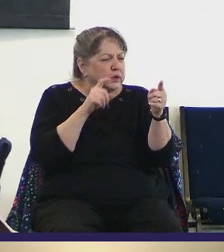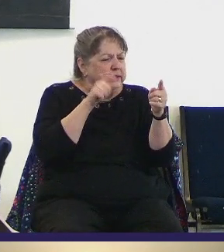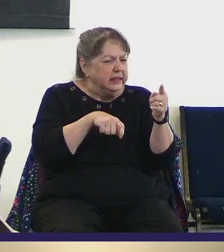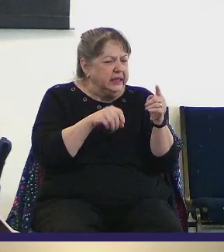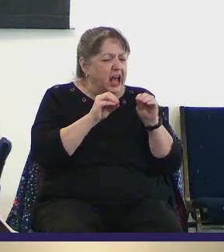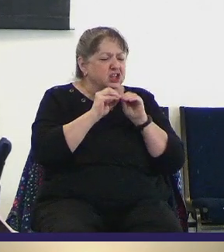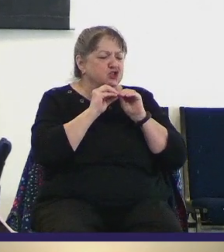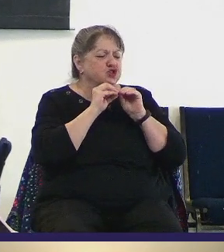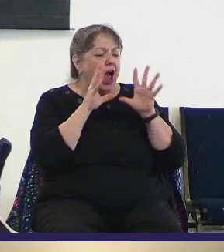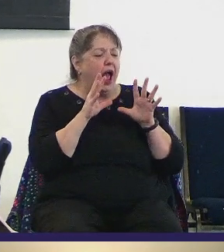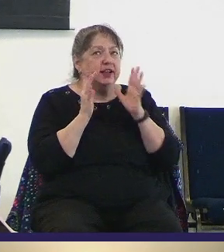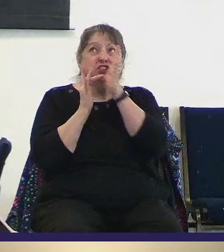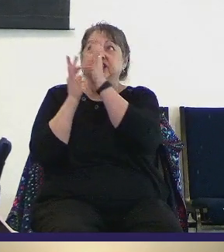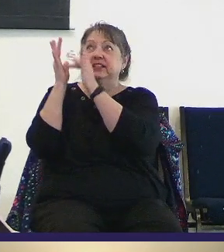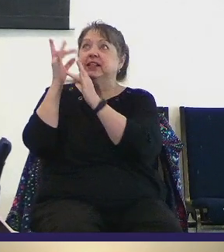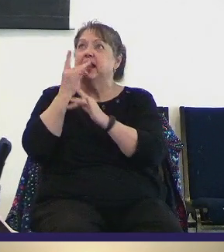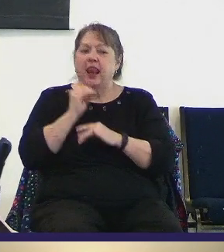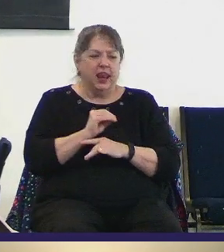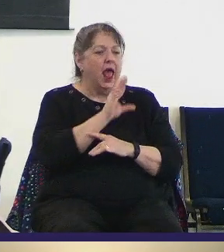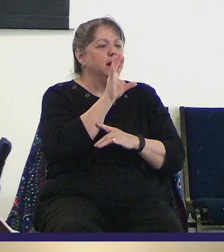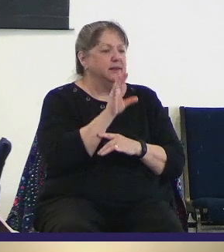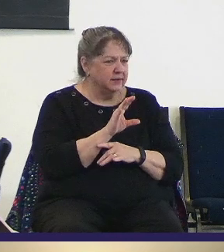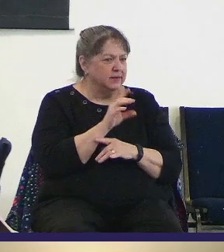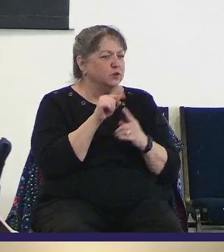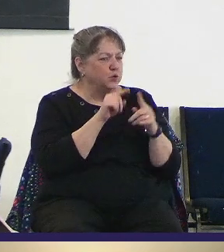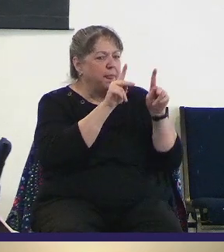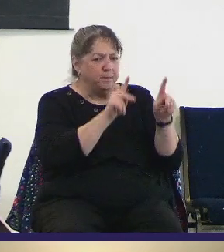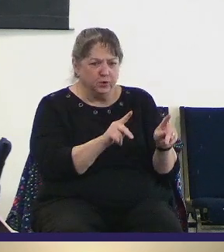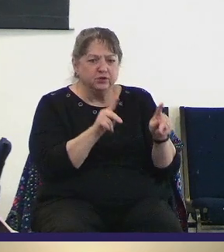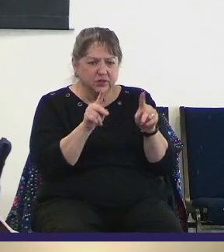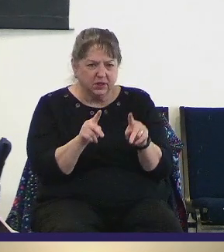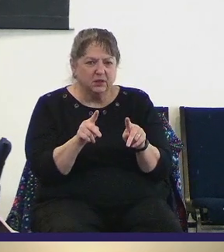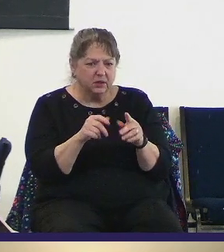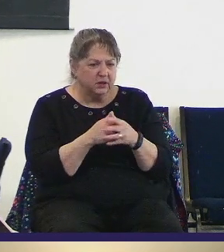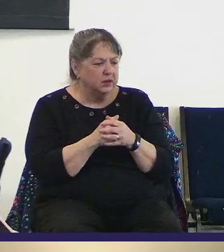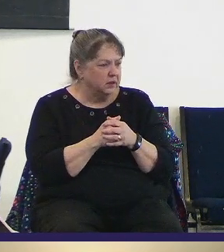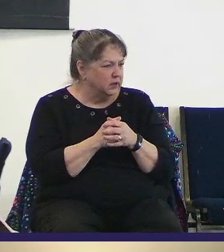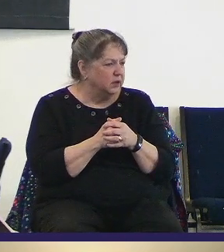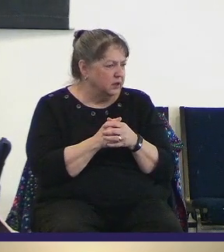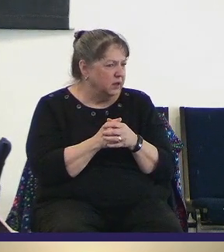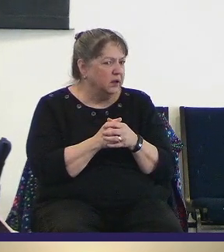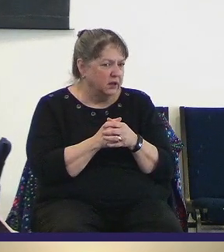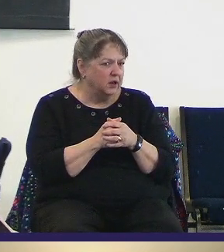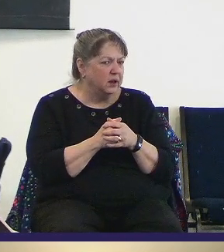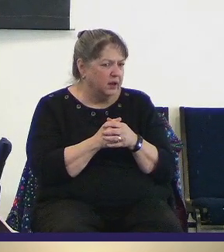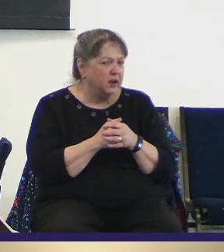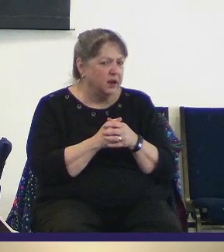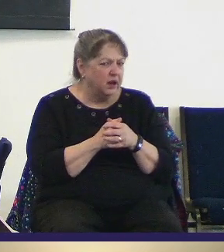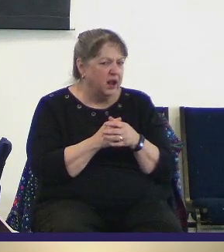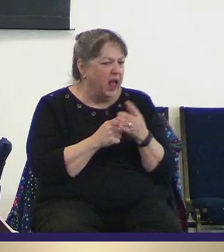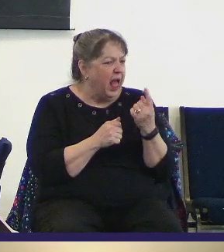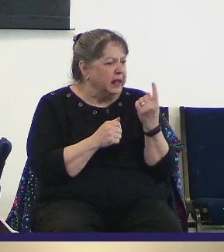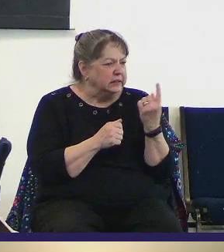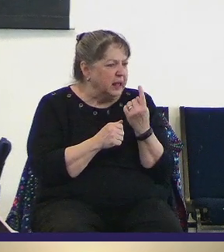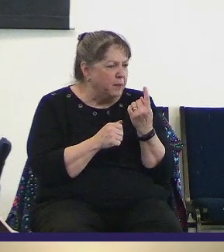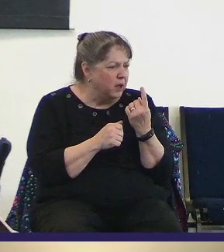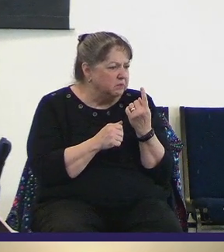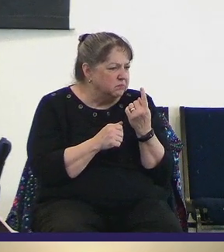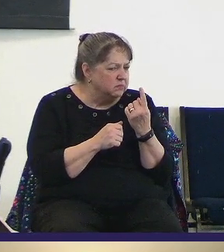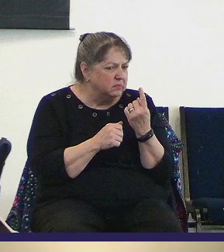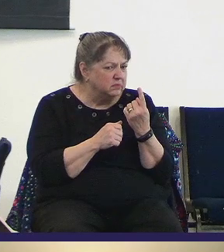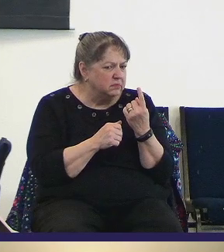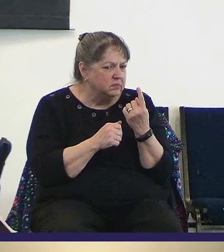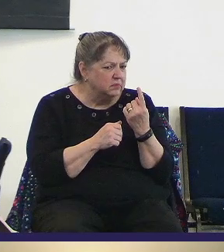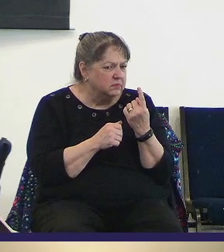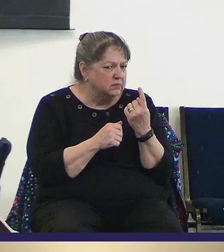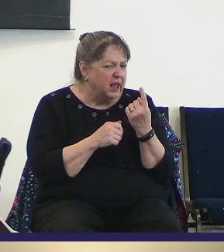own house, in your community, at your workplace. There's someone you know that God wants to use you